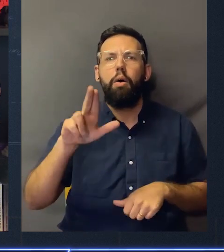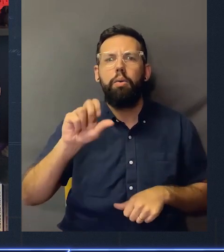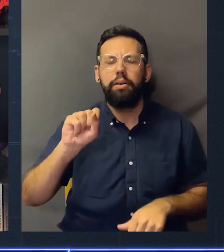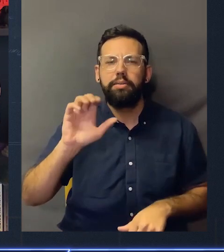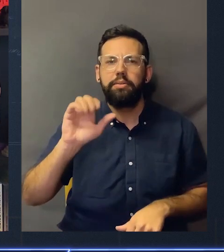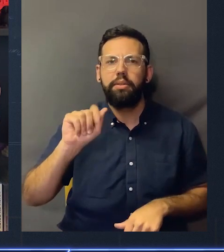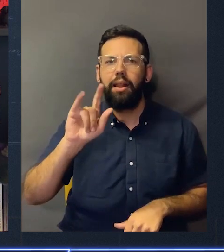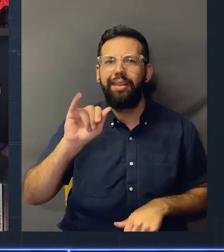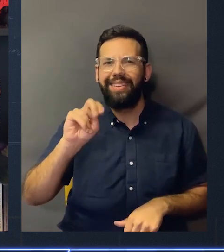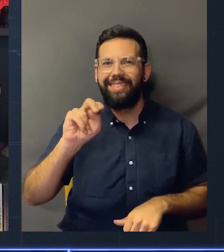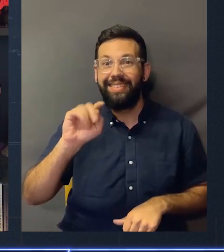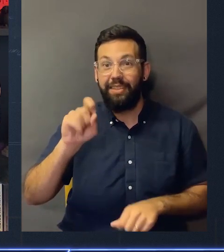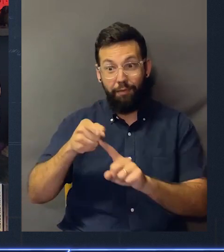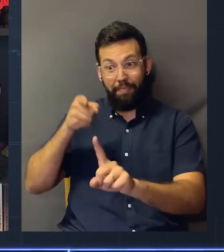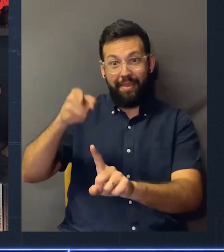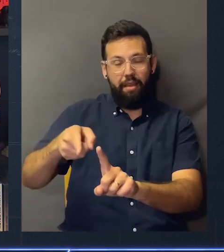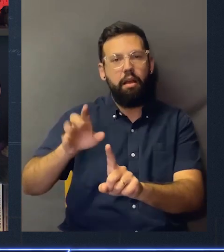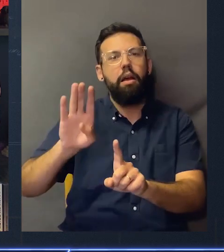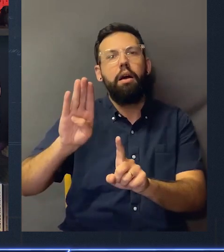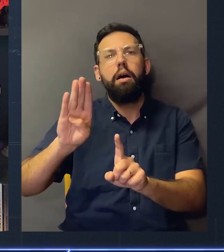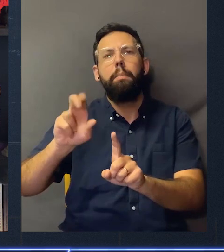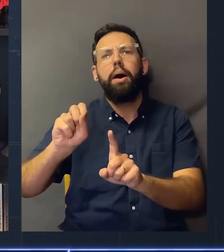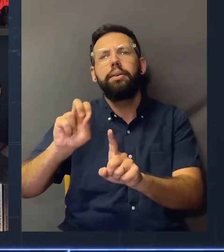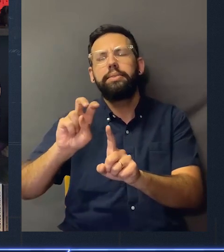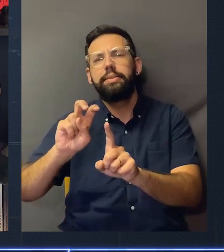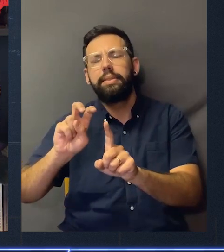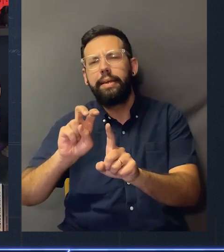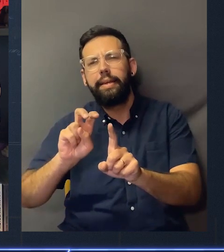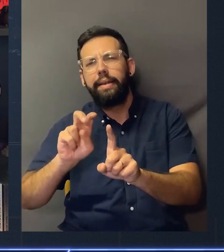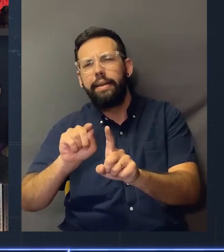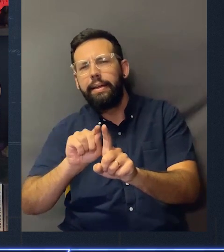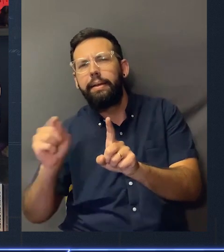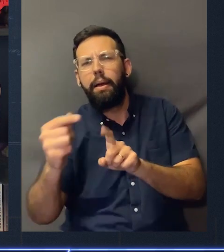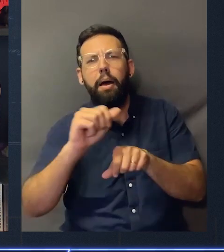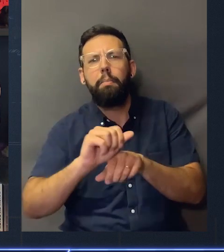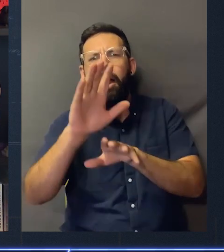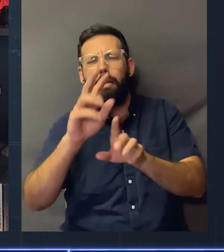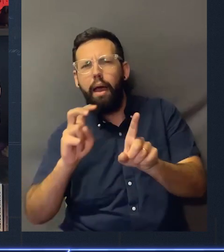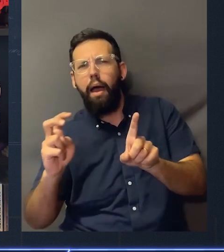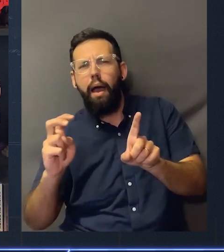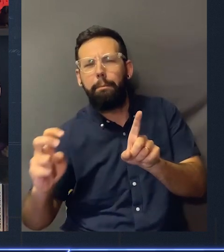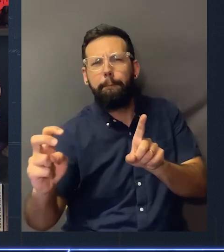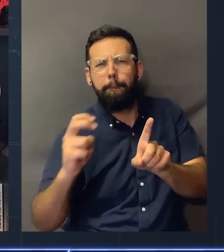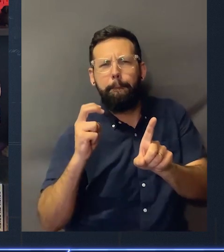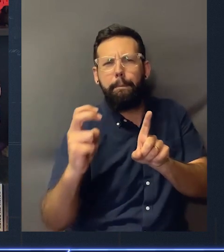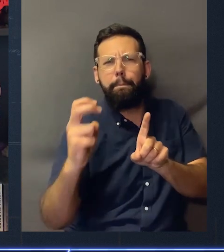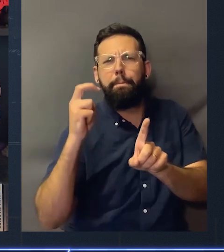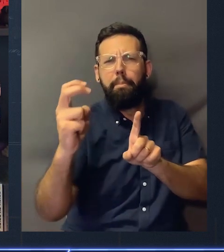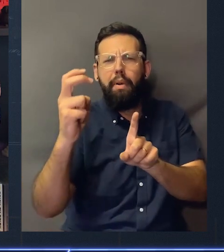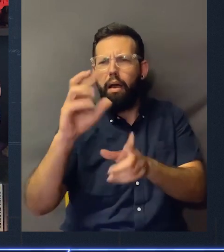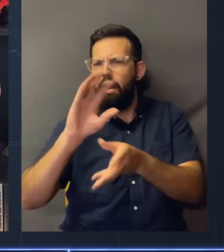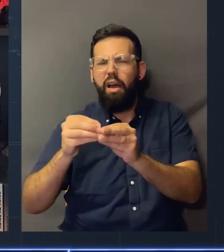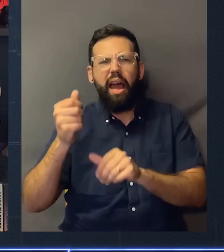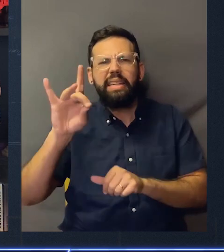From there, we take a bus up through the kind of the side of the base of a mountain through all these switchbacks. I think there's like 18 or